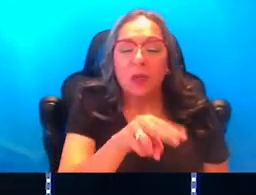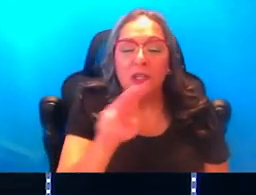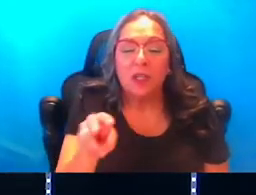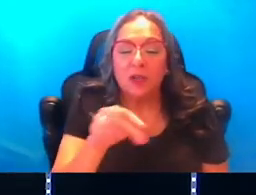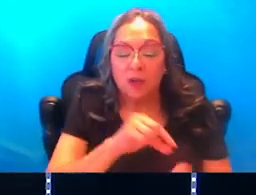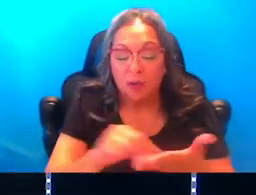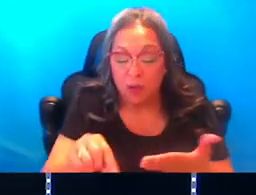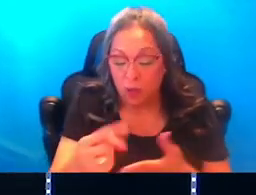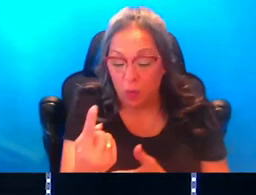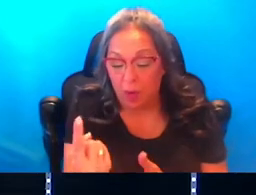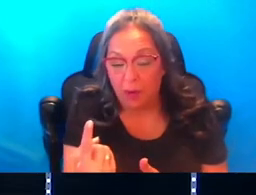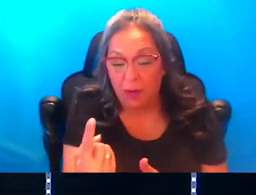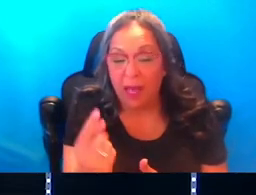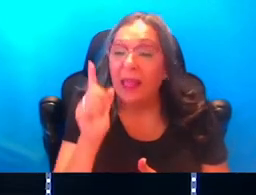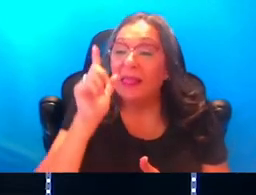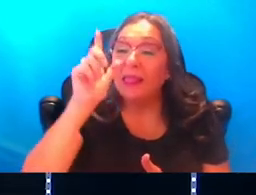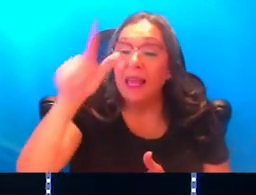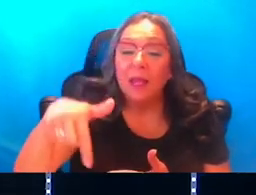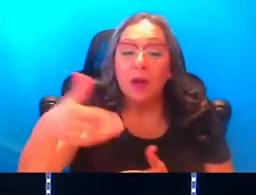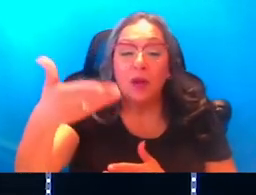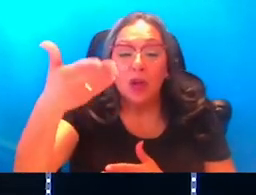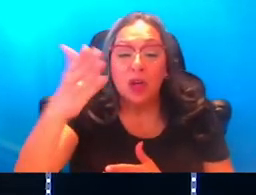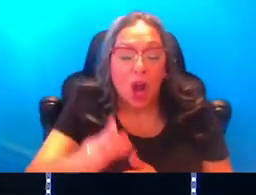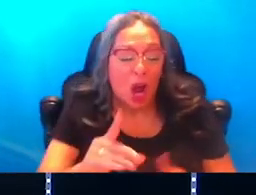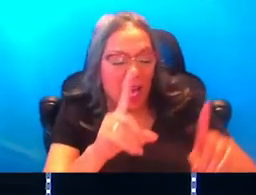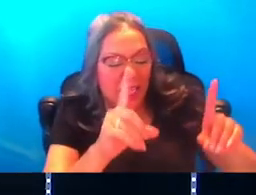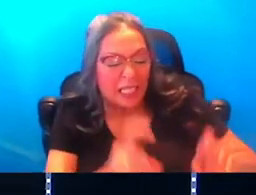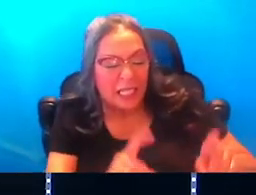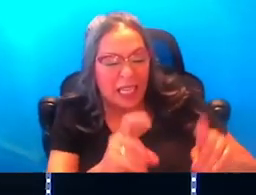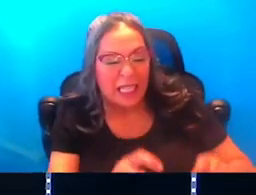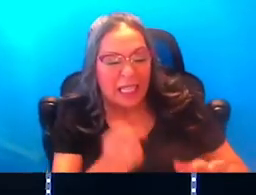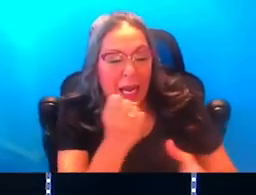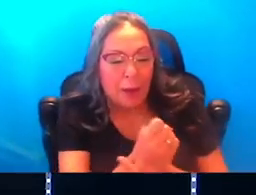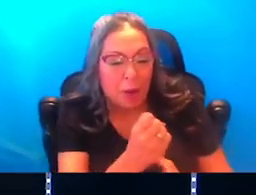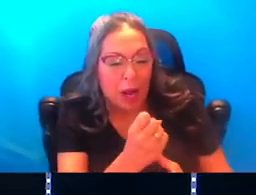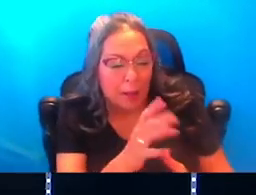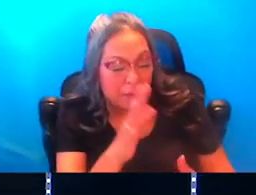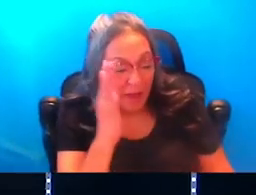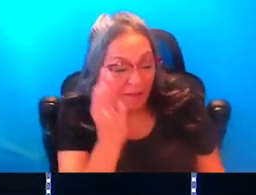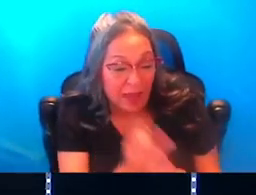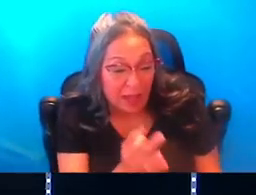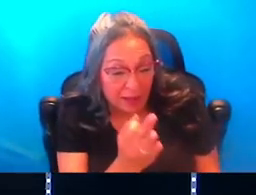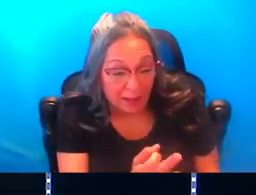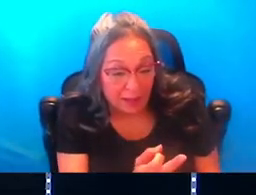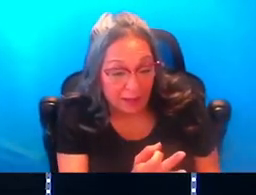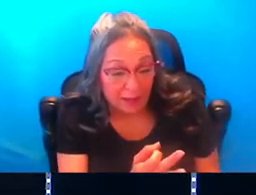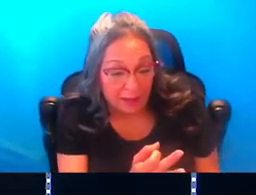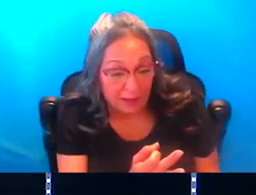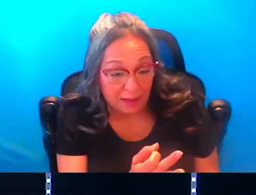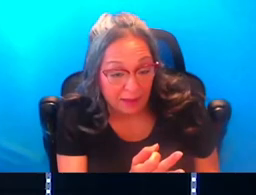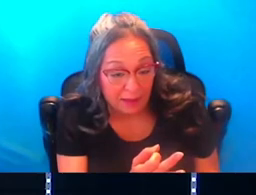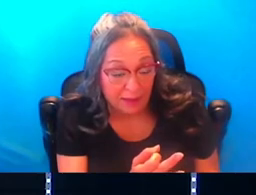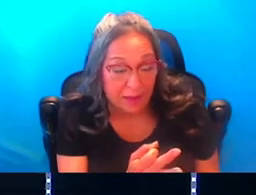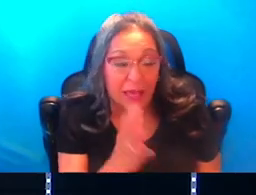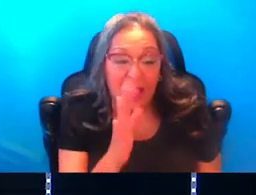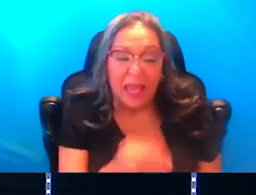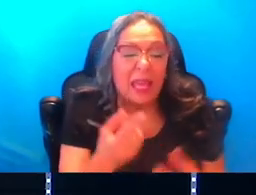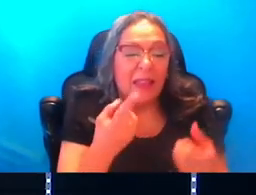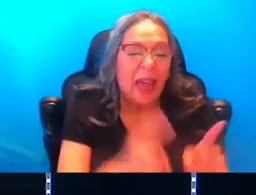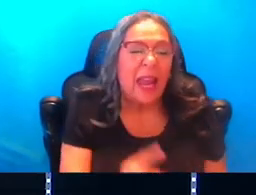sometime later, God tested Abraham's faith. Now this sometime later is actually 30, 40 years